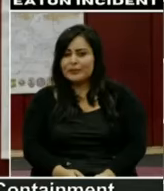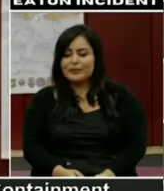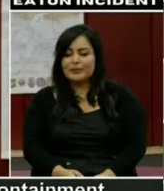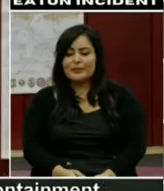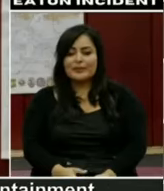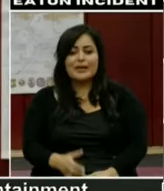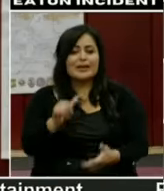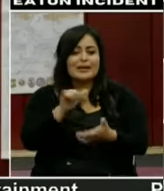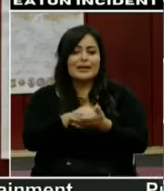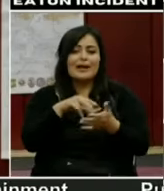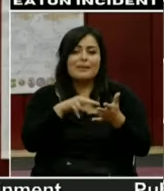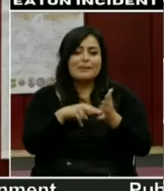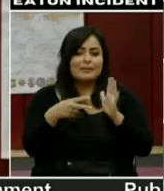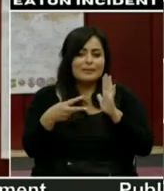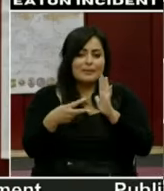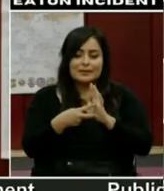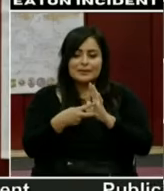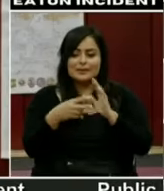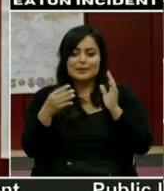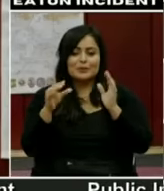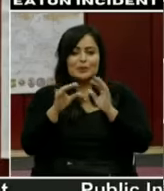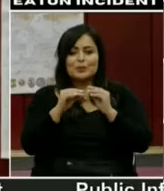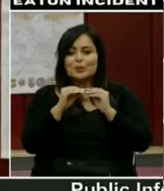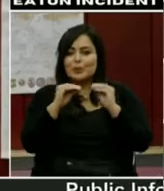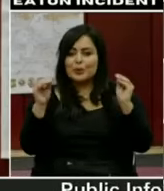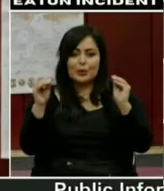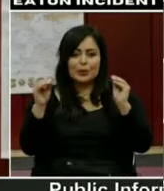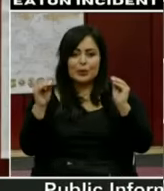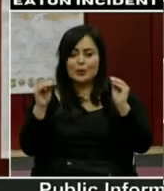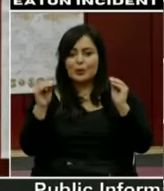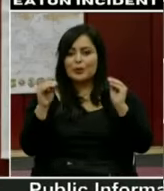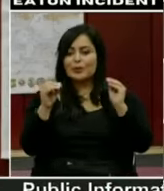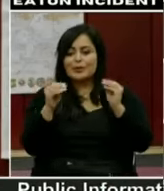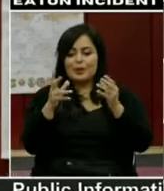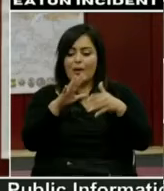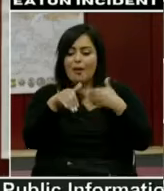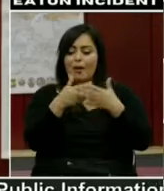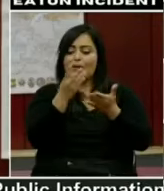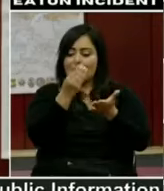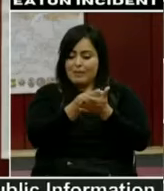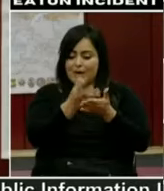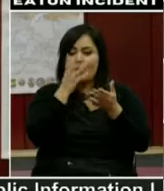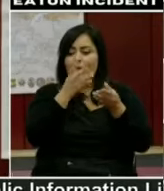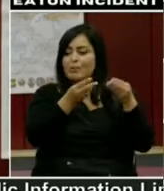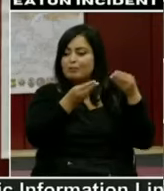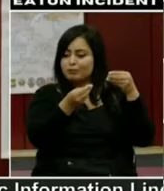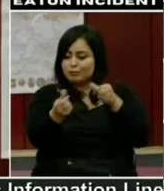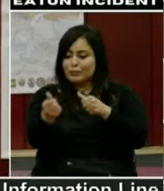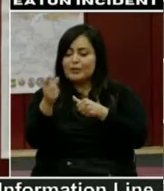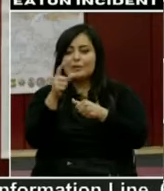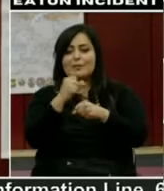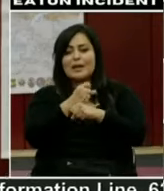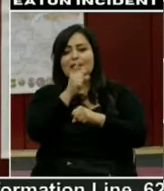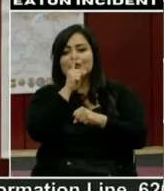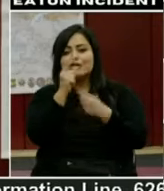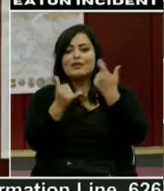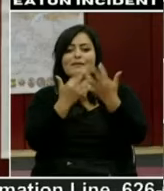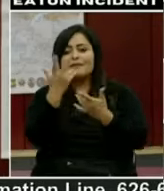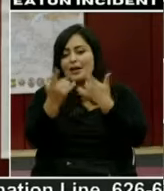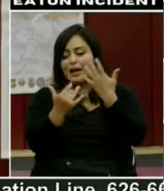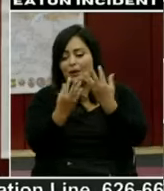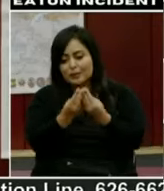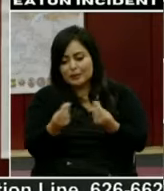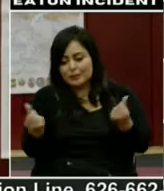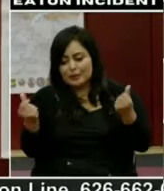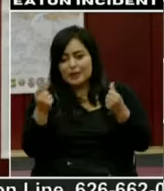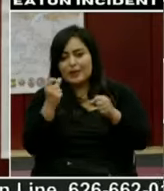And that means no expense will be spared in making sure we fight this fire and keep you